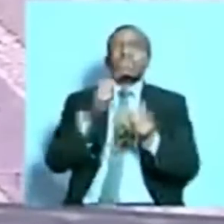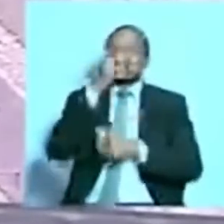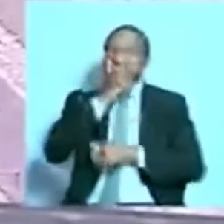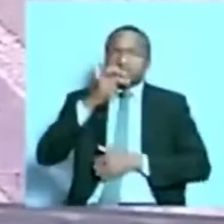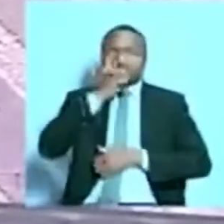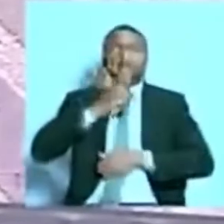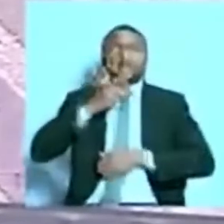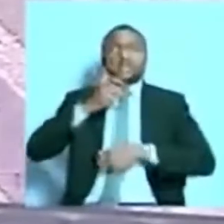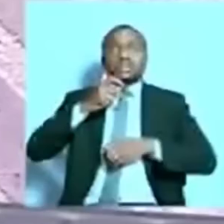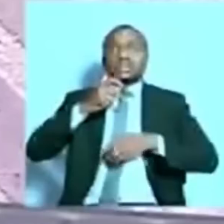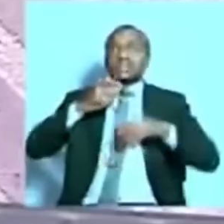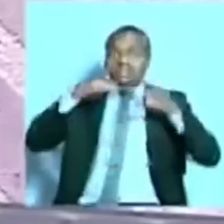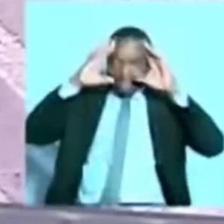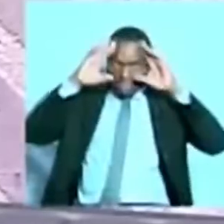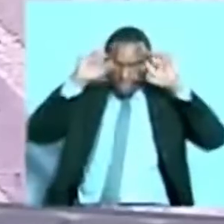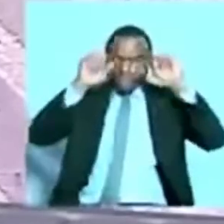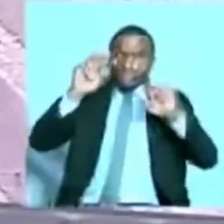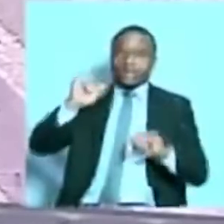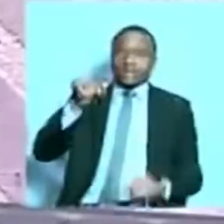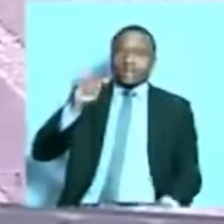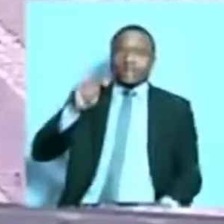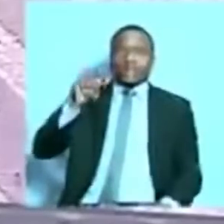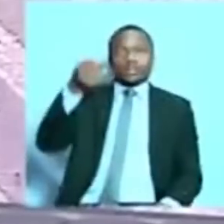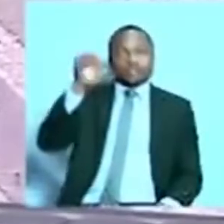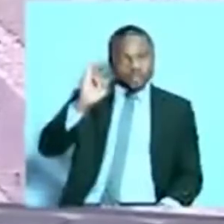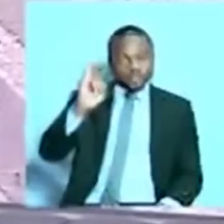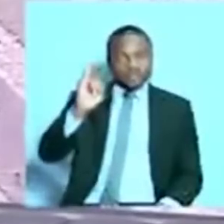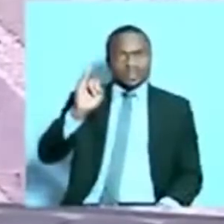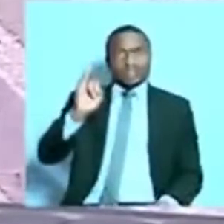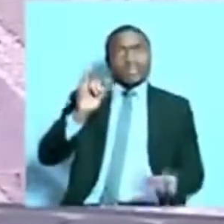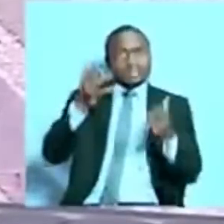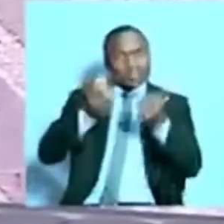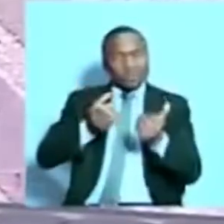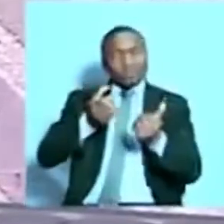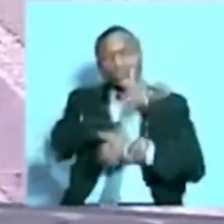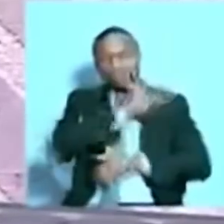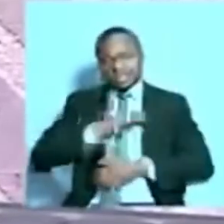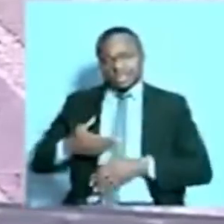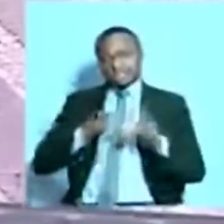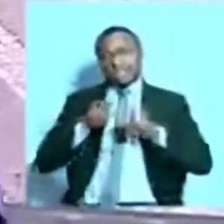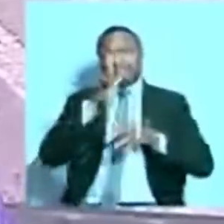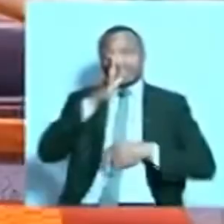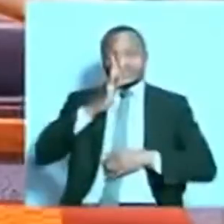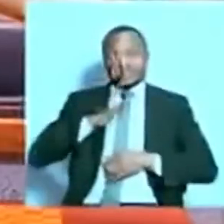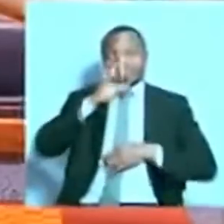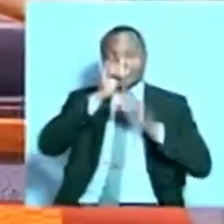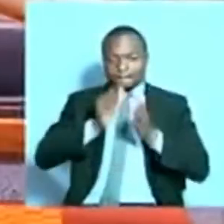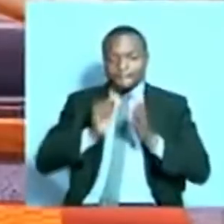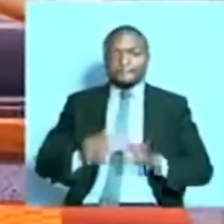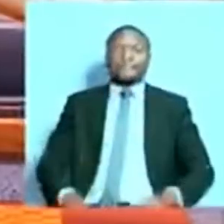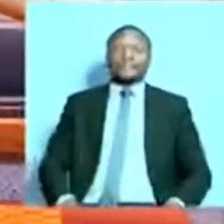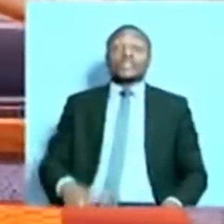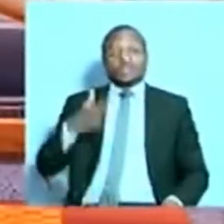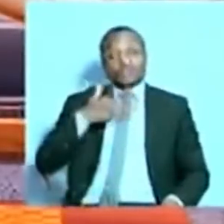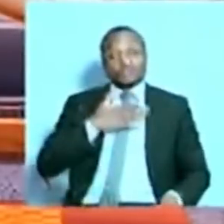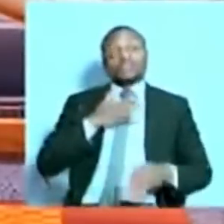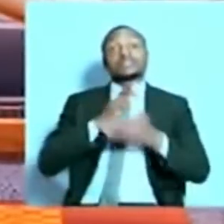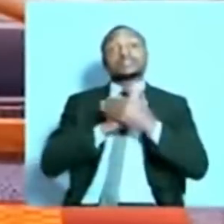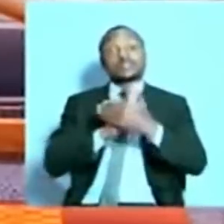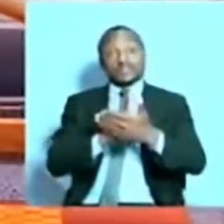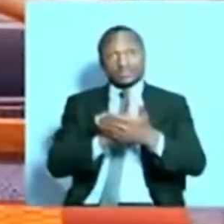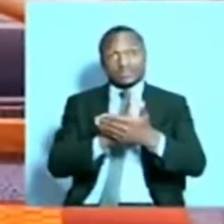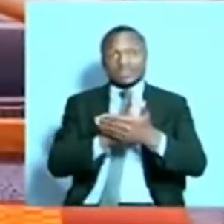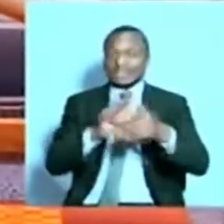Excellency News, the President of the Republic of Mozambique. I seek your serious ruling, Madam Speaker. My guide